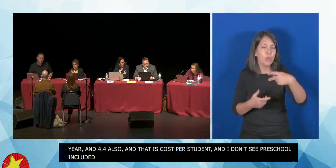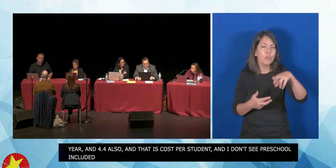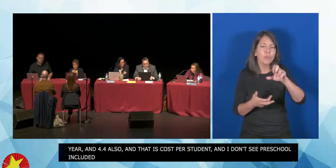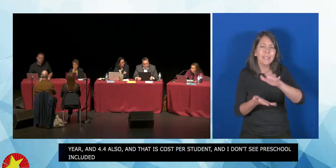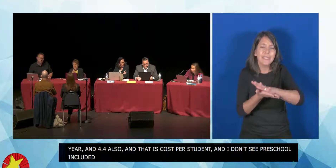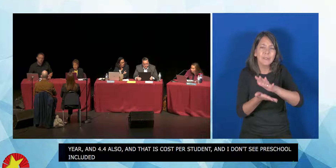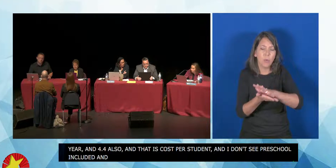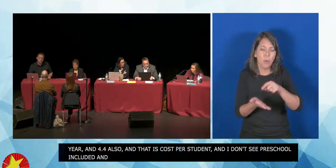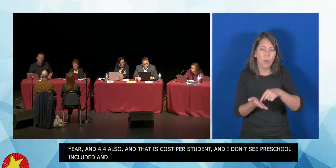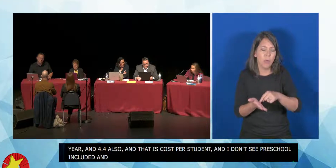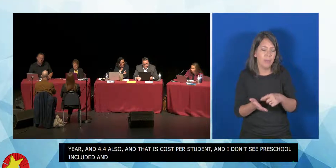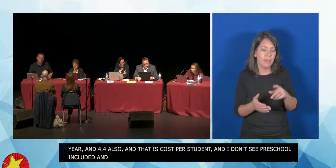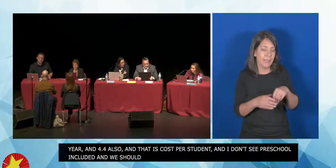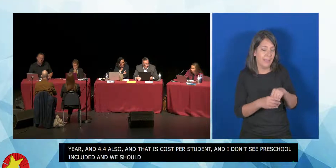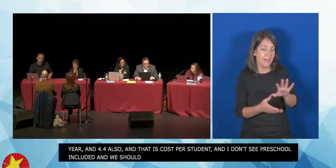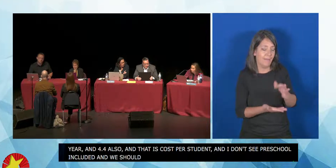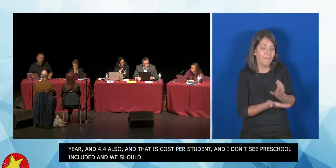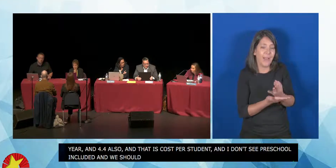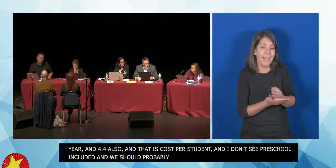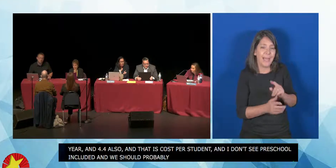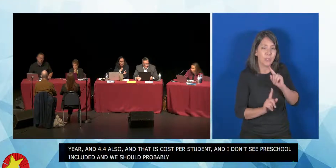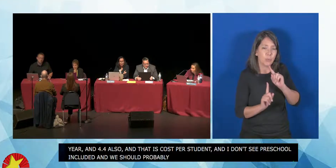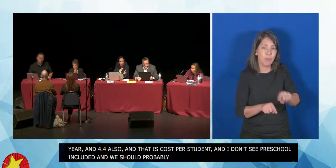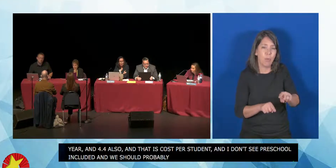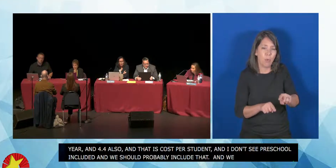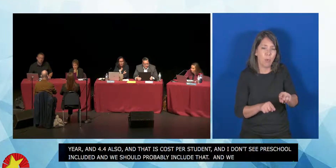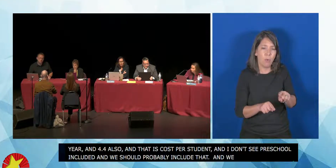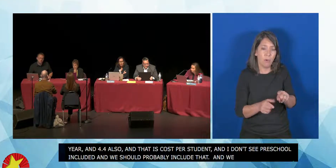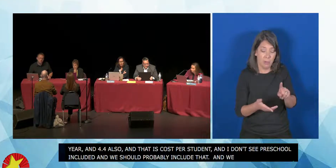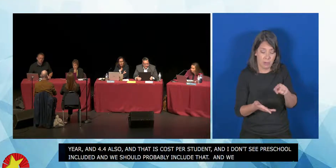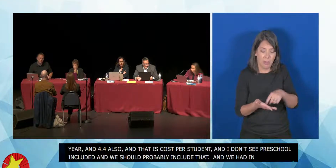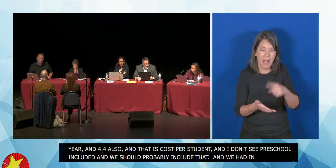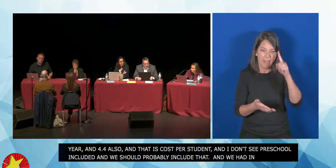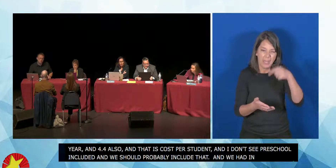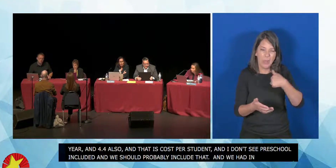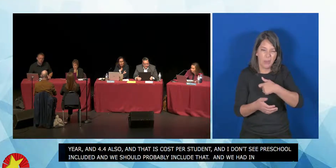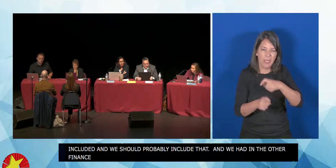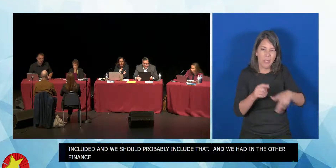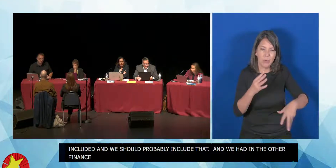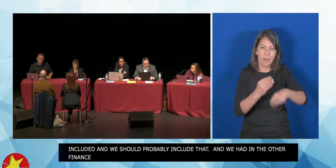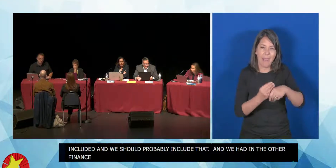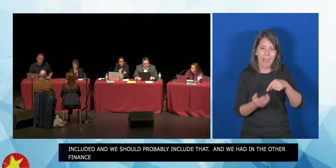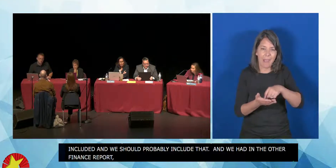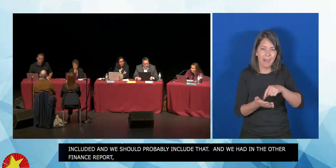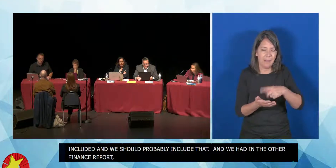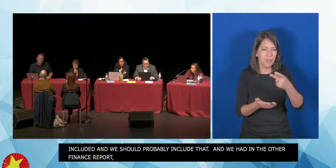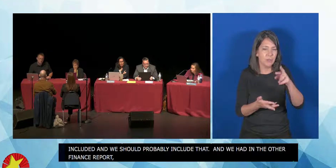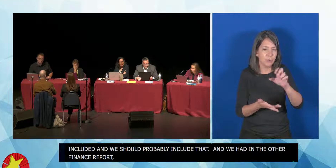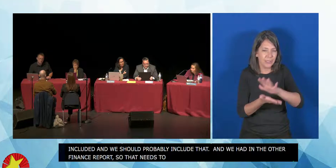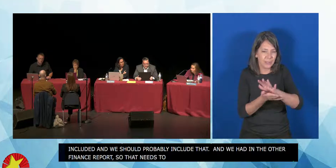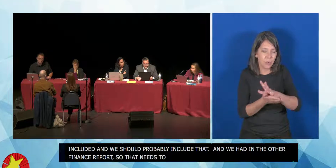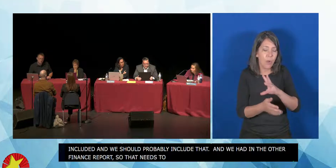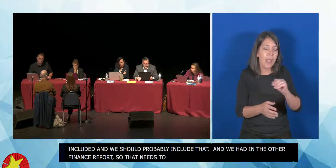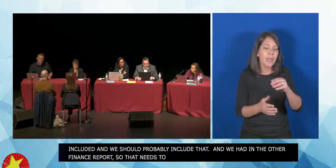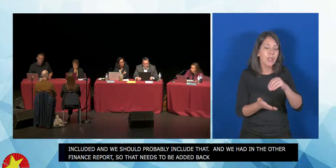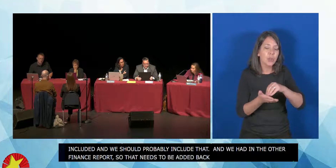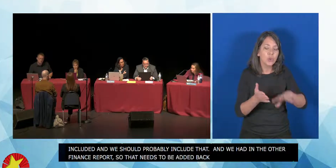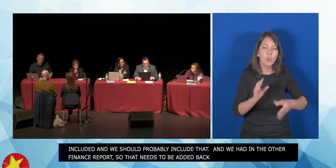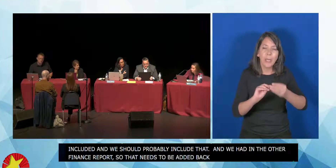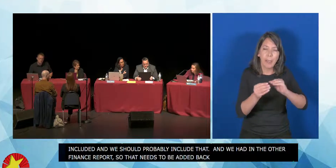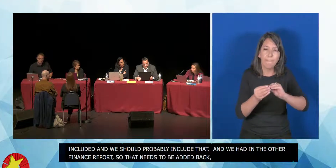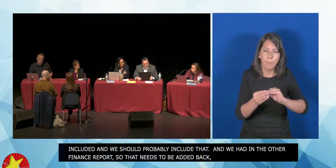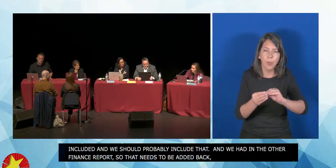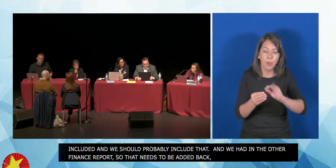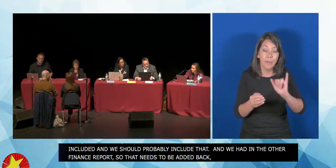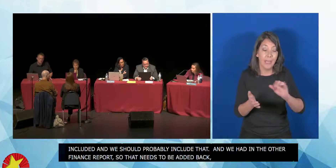previous finance reports, so I think that needs to be added back, along with a weighted student number if we can. The weighted student number is